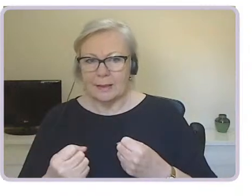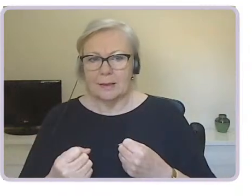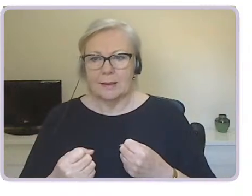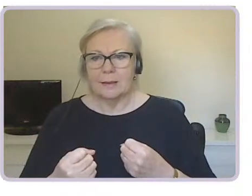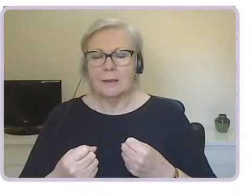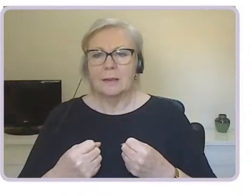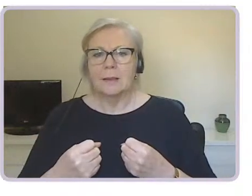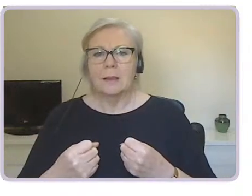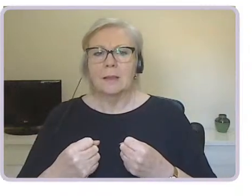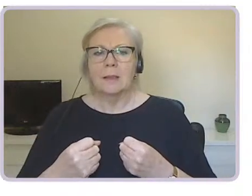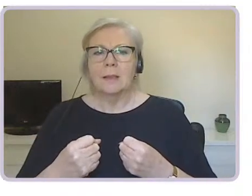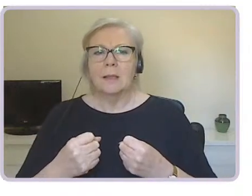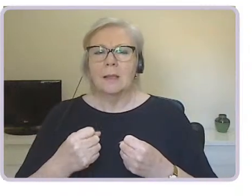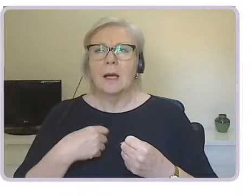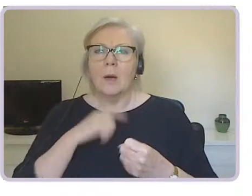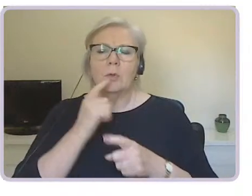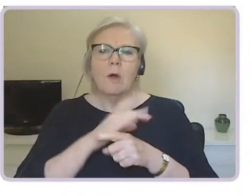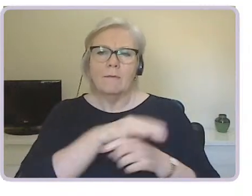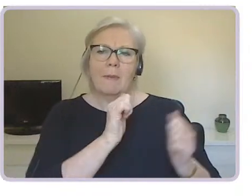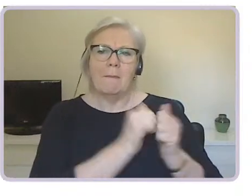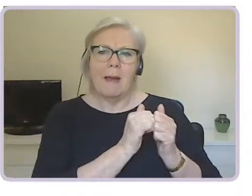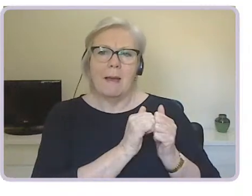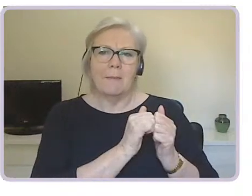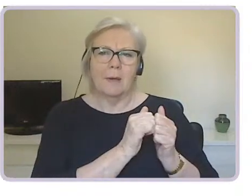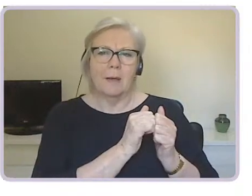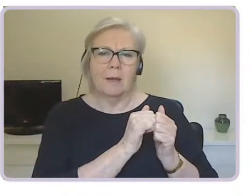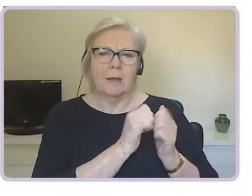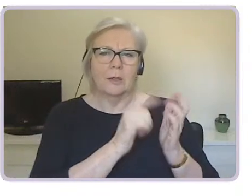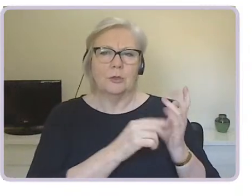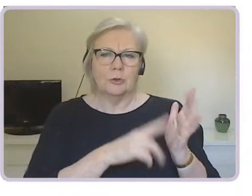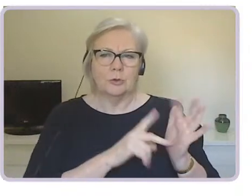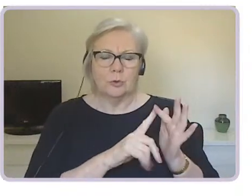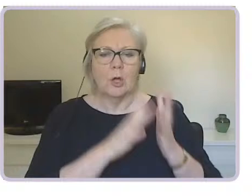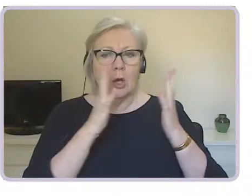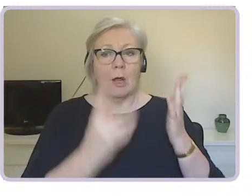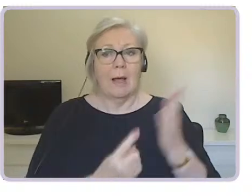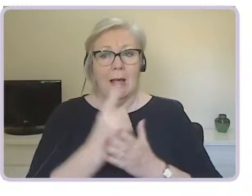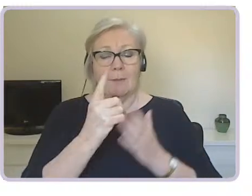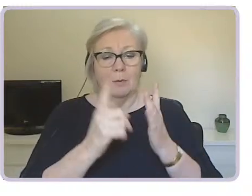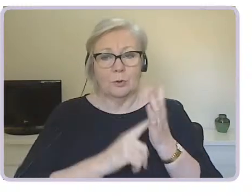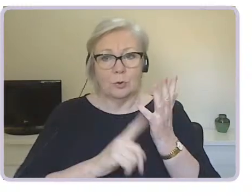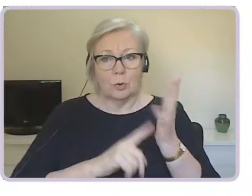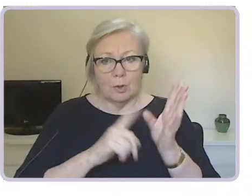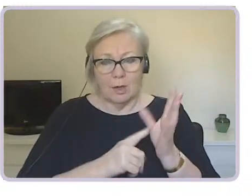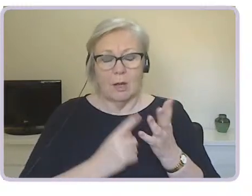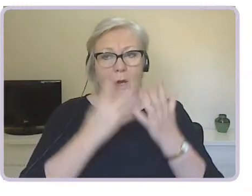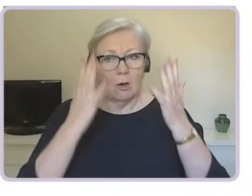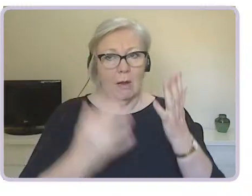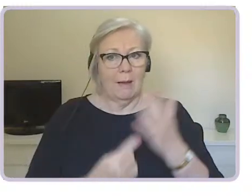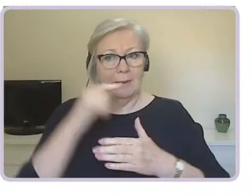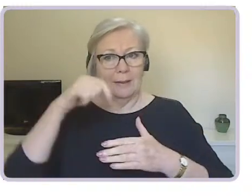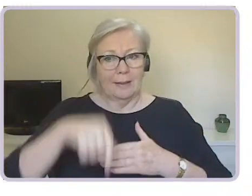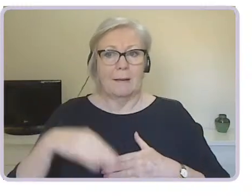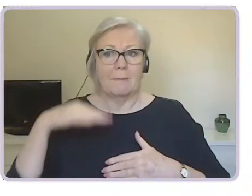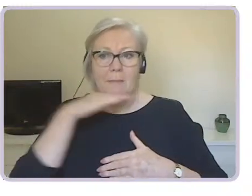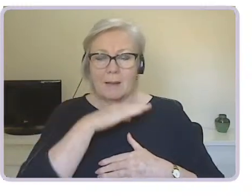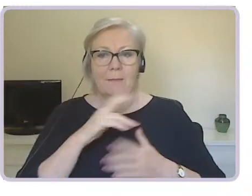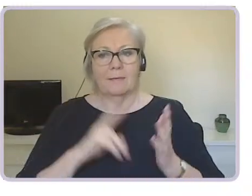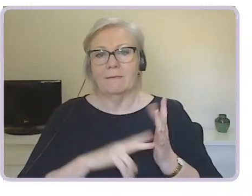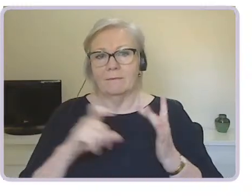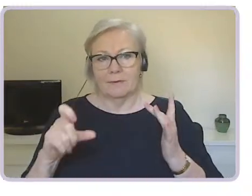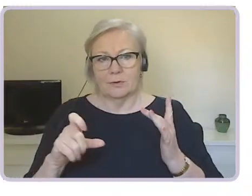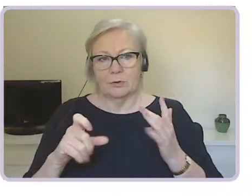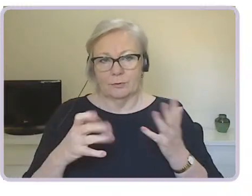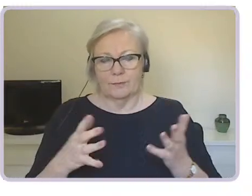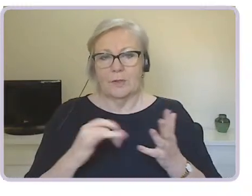early June, but lots happened in July and lots happened here in Melbourne and Victoria, which meant that we